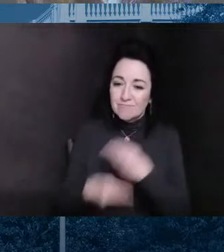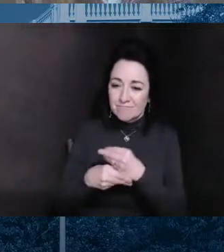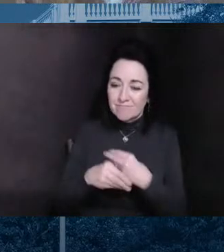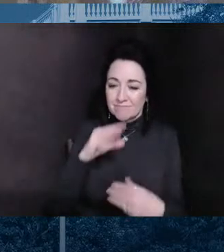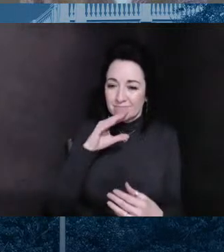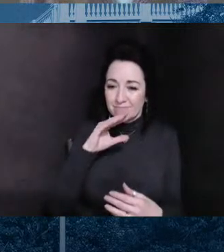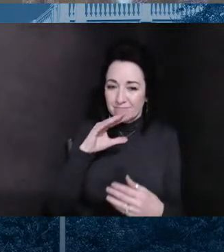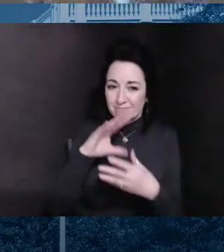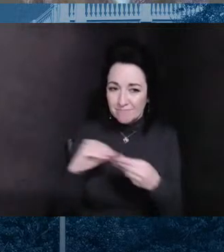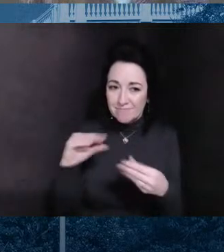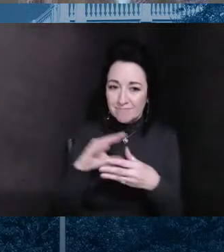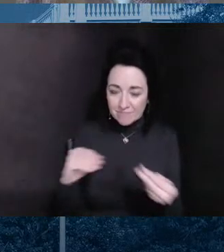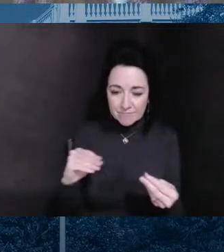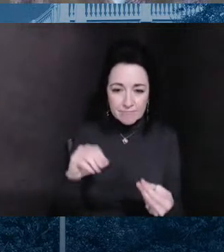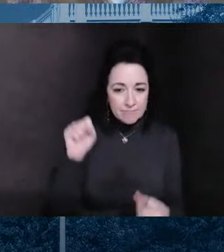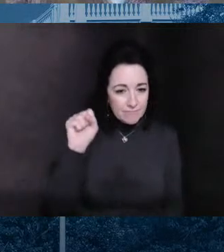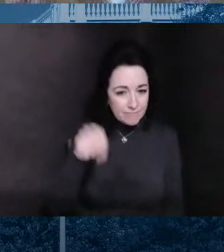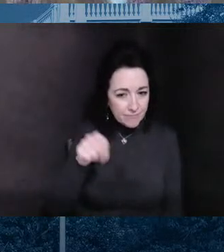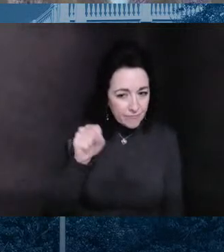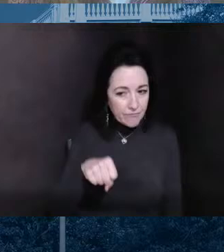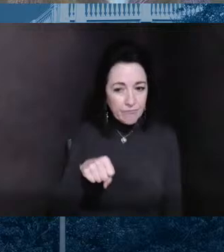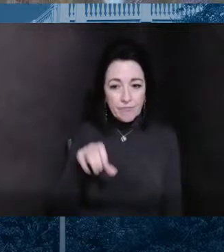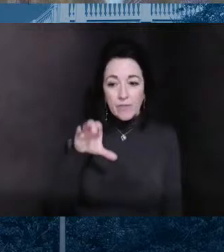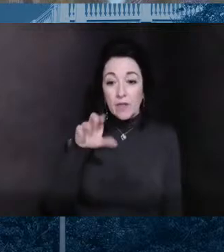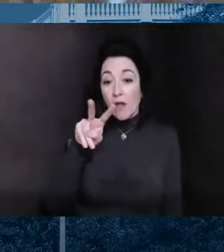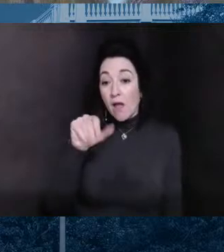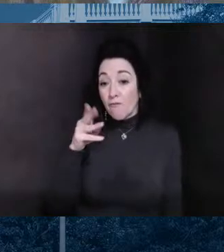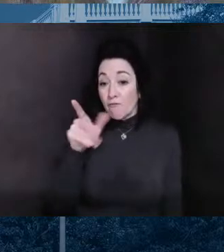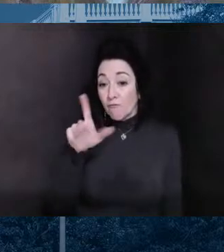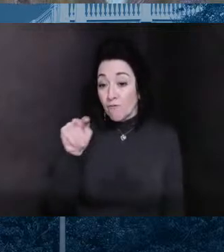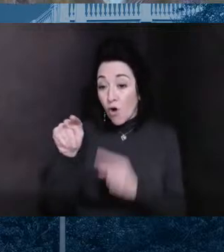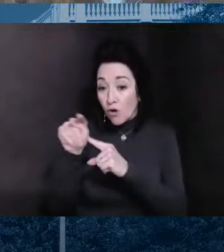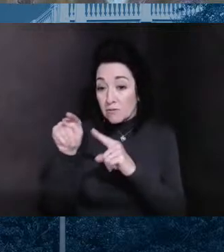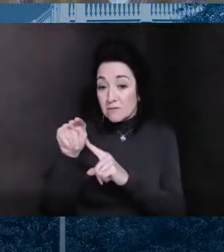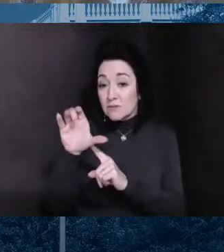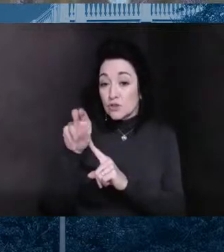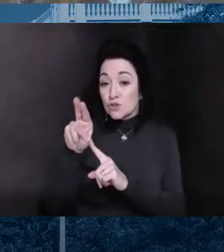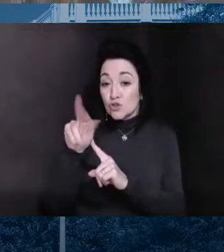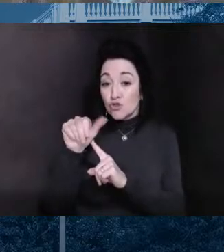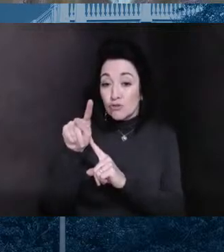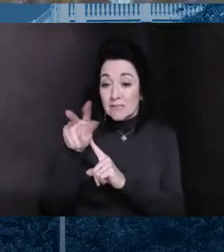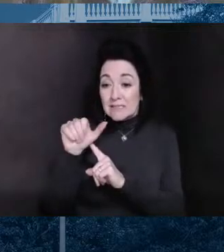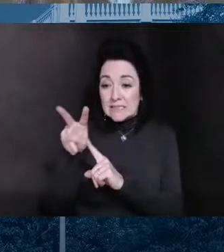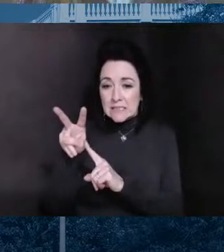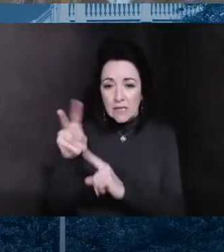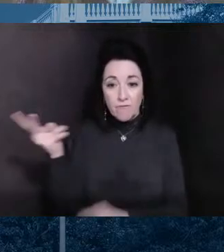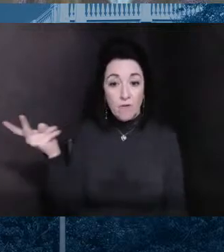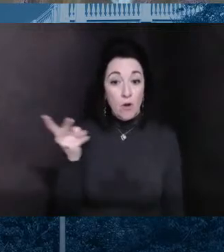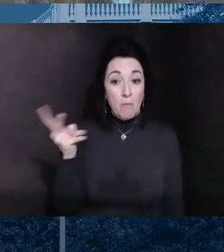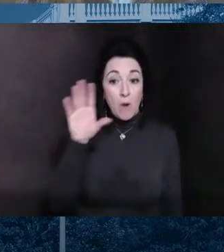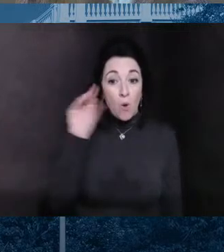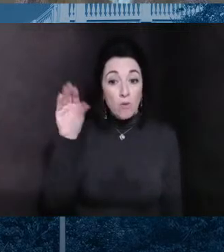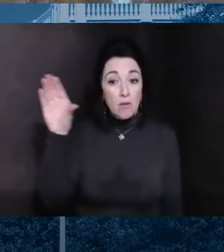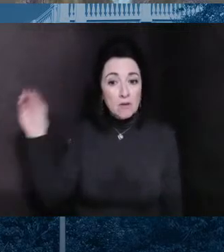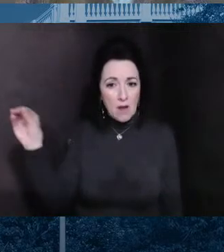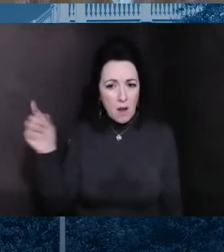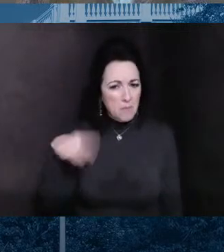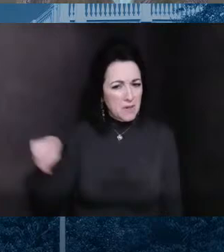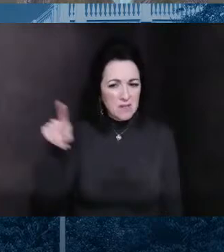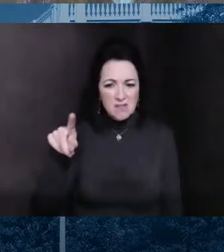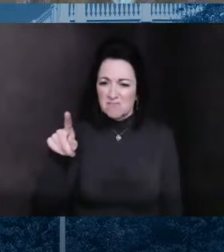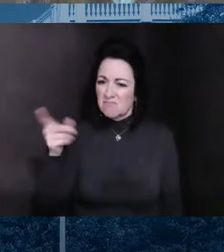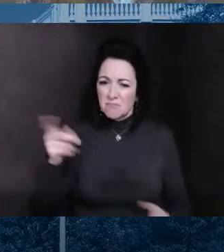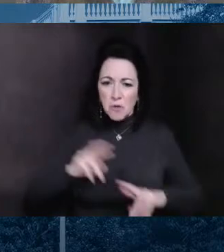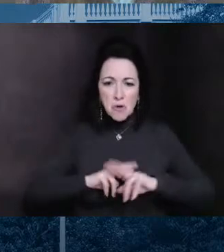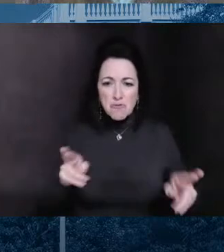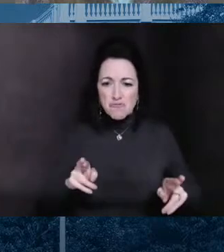and Curative, tremendous capacity with Vault and Curative, with our medical providers, with our pharmacies. They all could take a lot more. It's really a function of